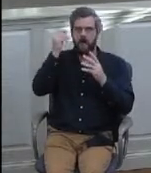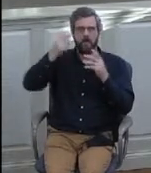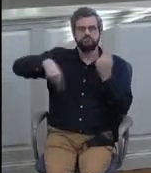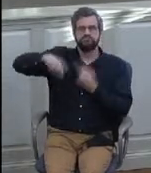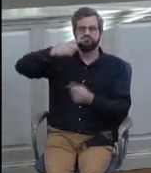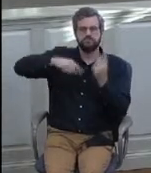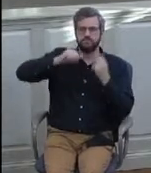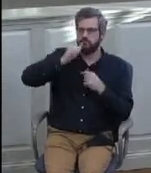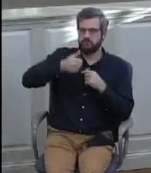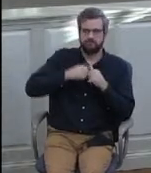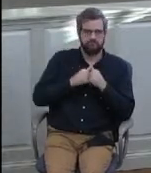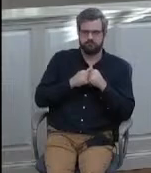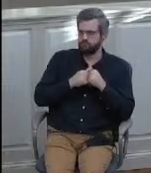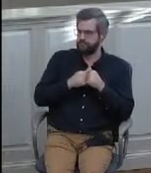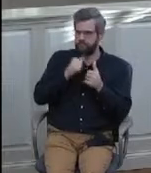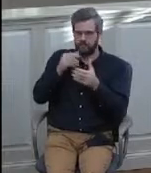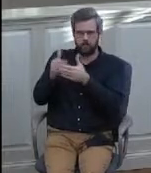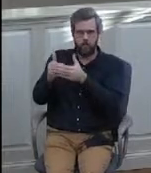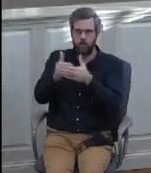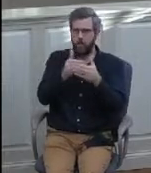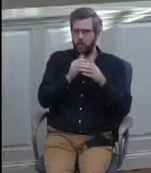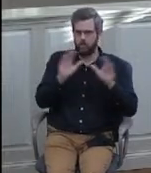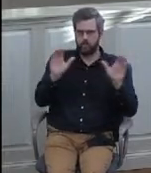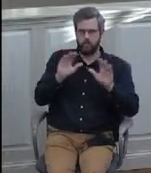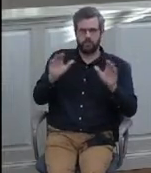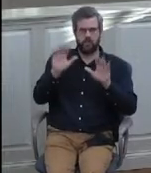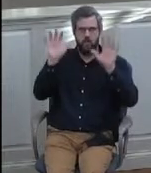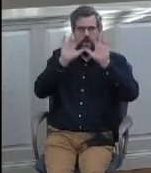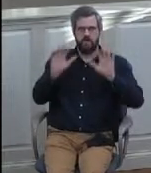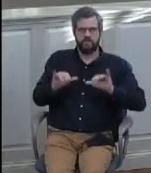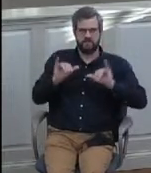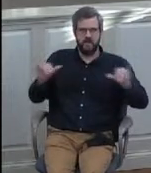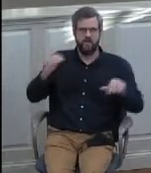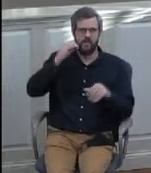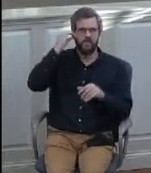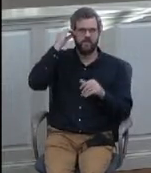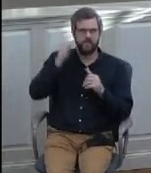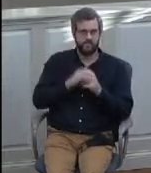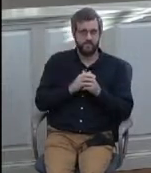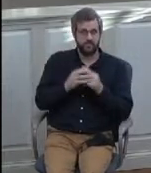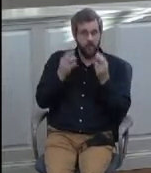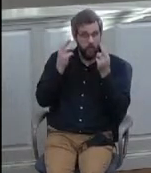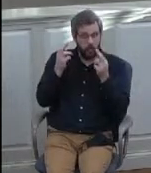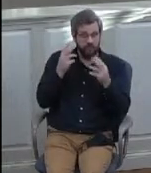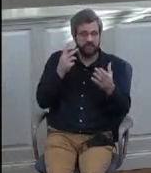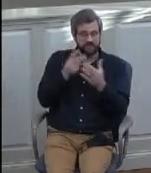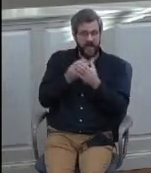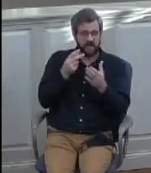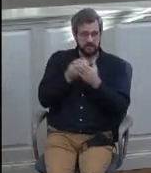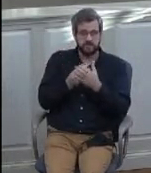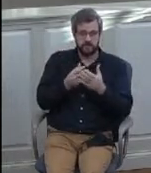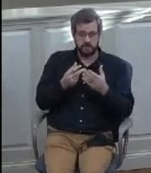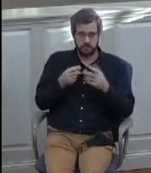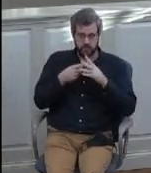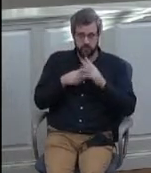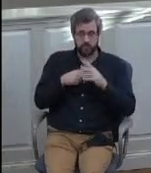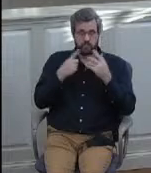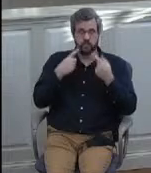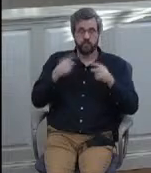in close proximity to each other. And hopefully also the vaccines are really starting to play their